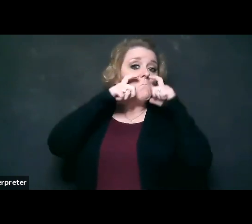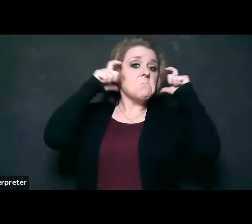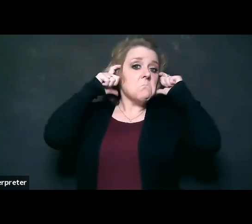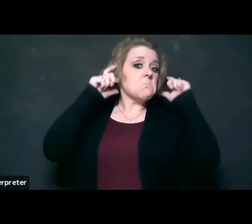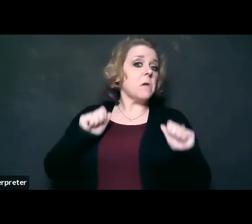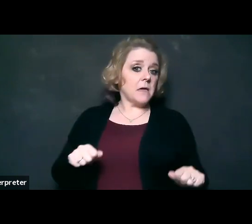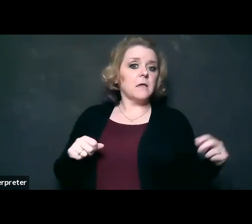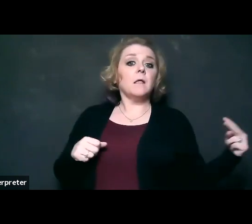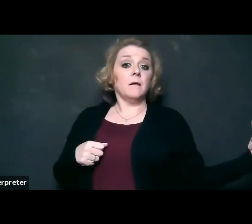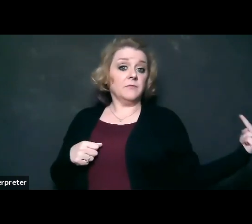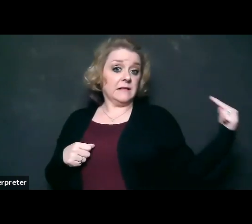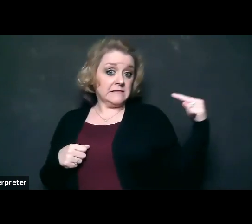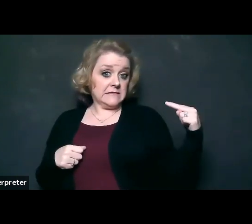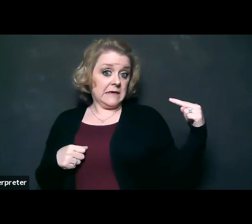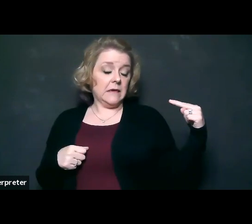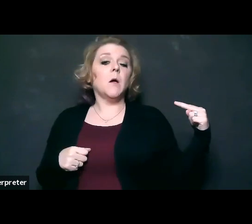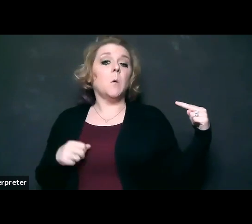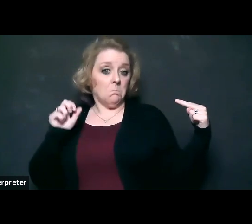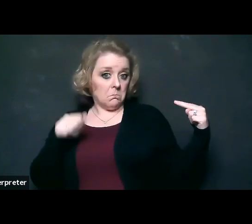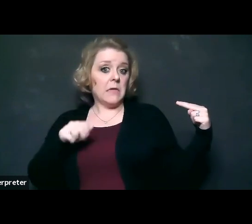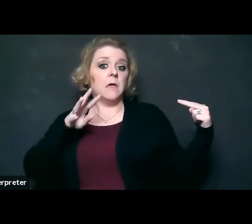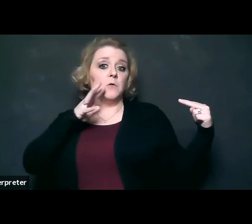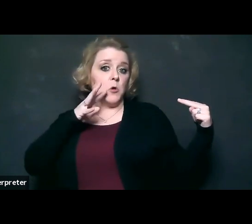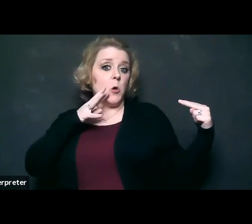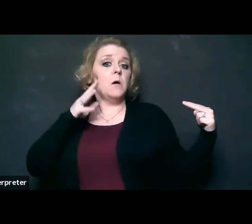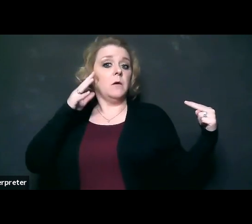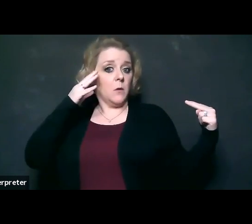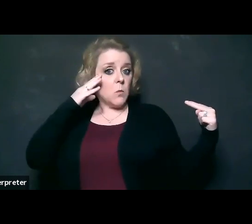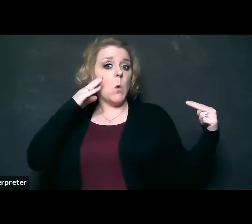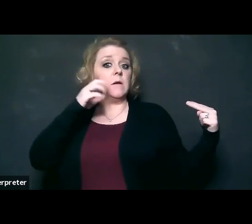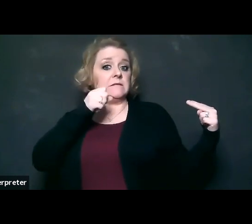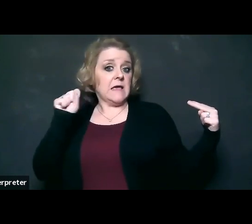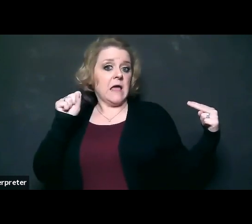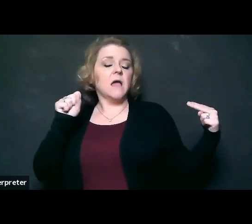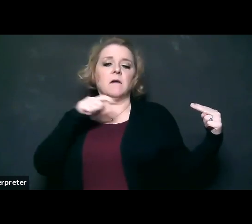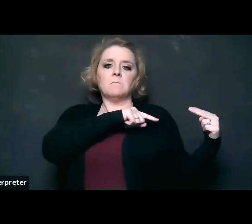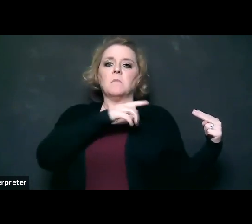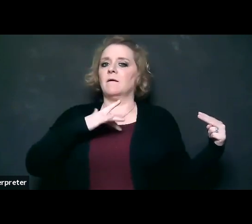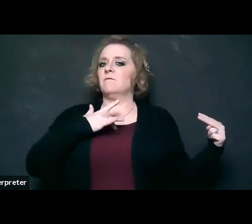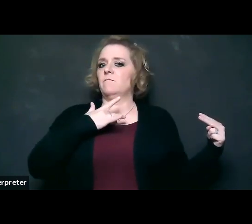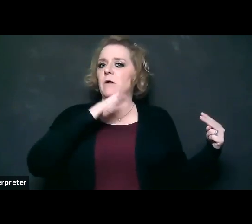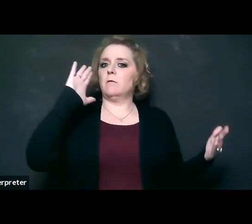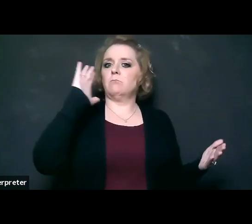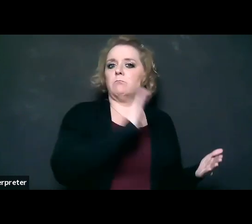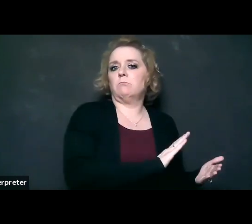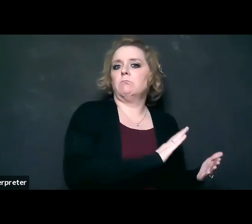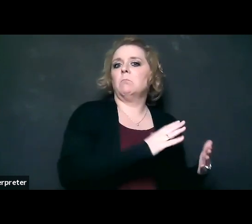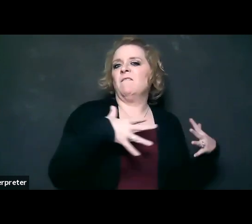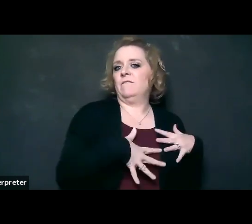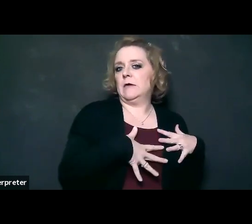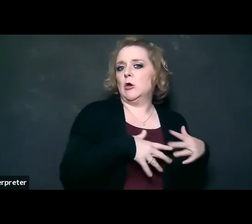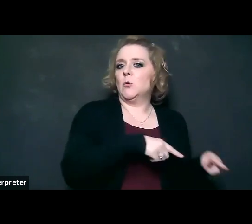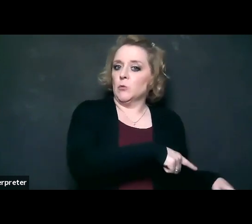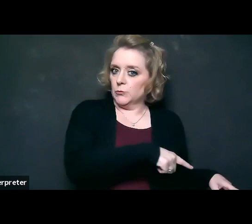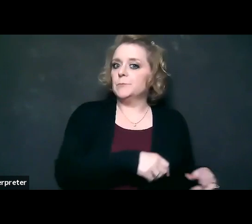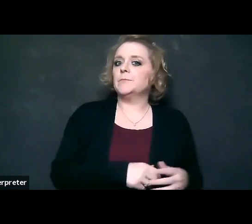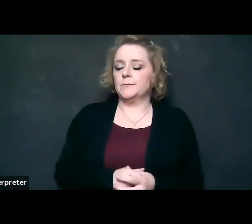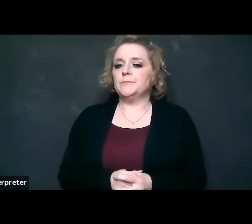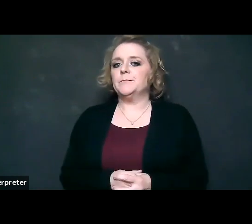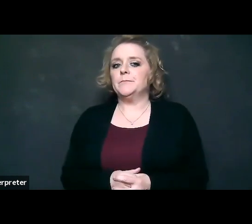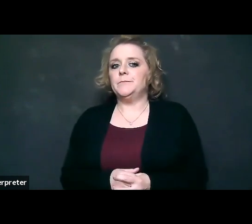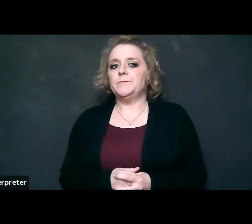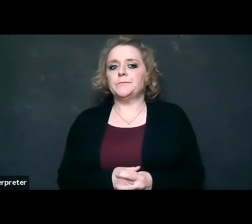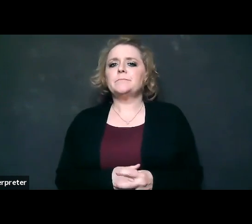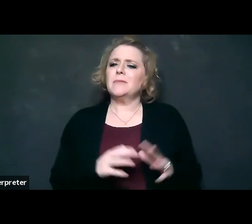see you talking through it and see it in the mirror, they know it's not, should help to diminish the threatening influence of that.